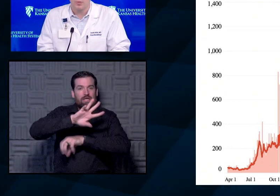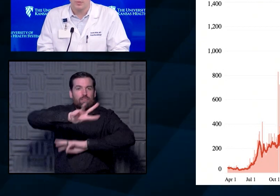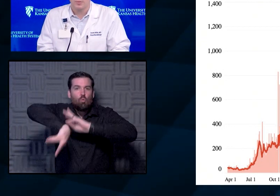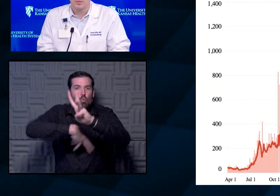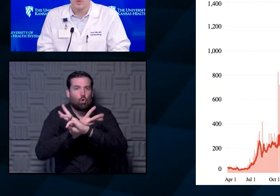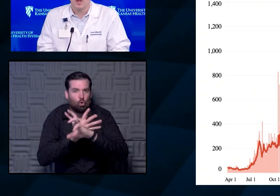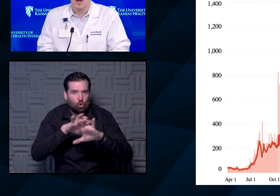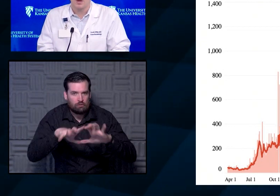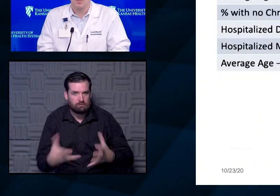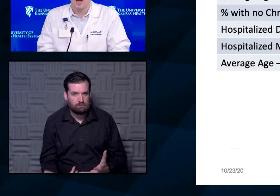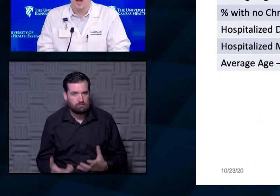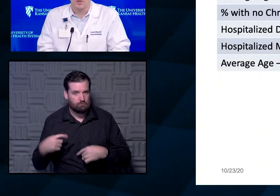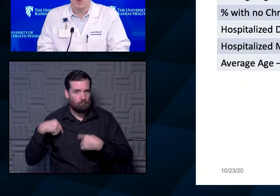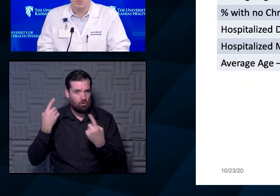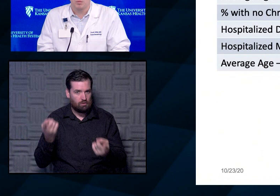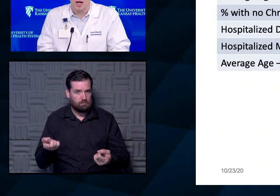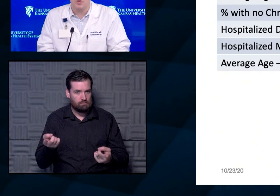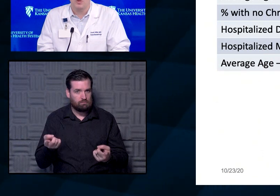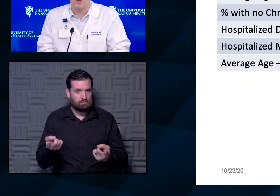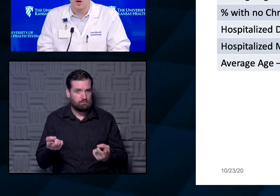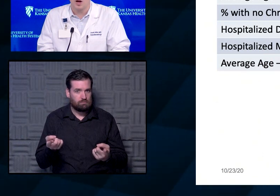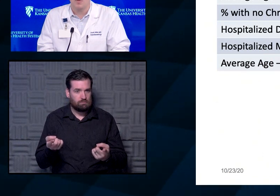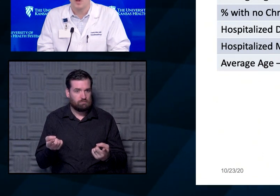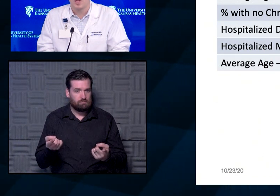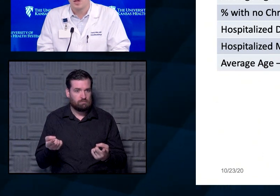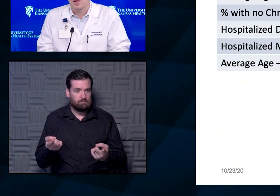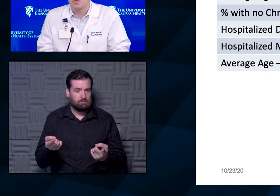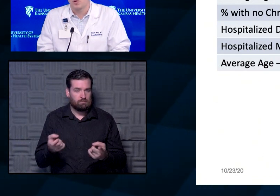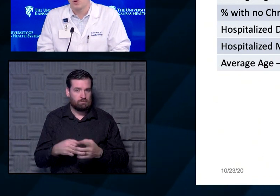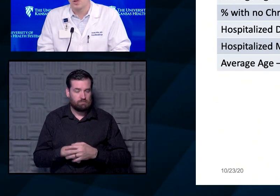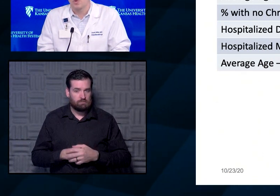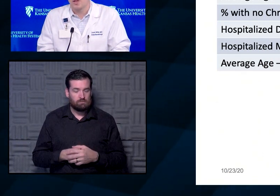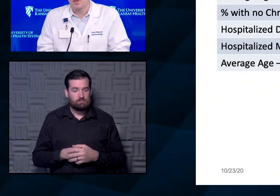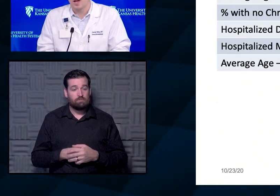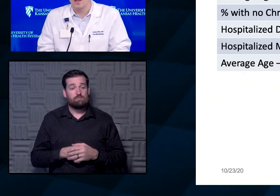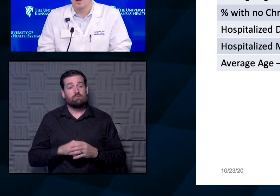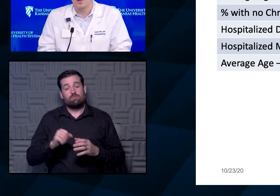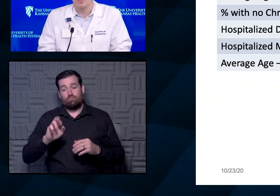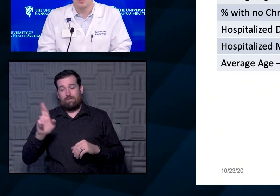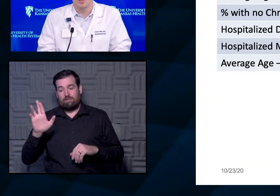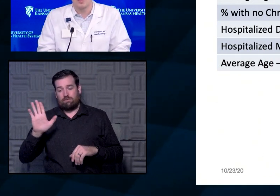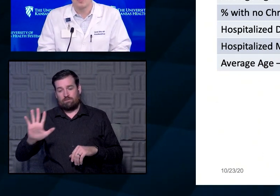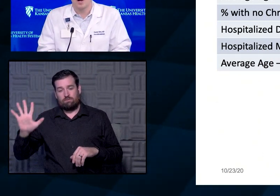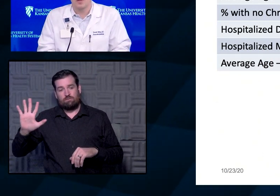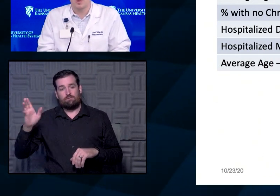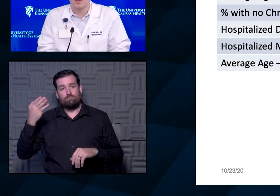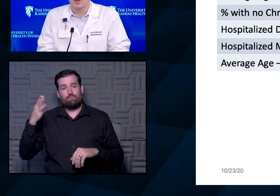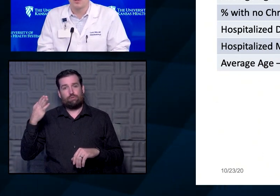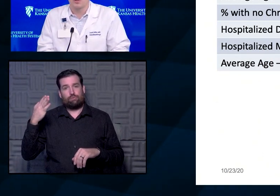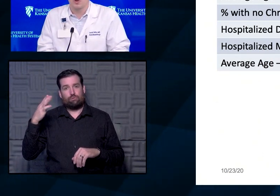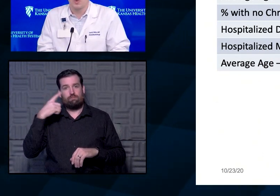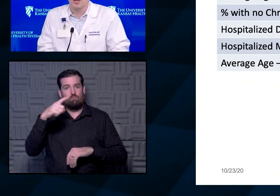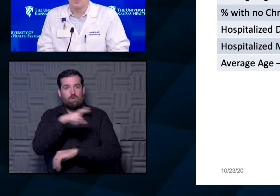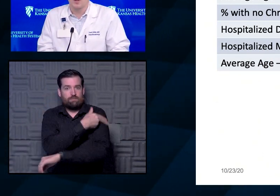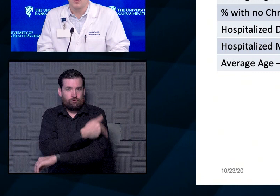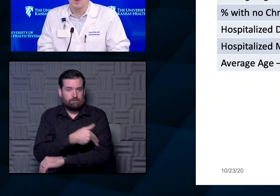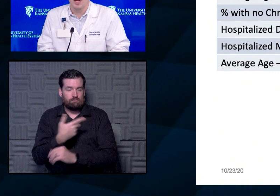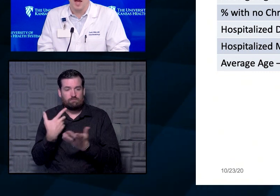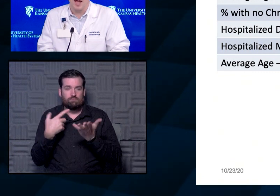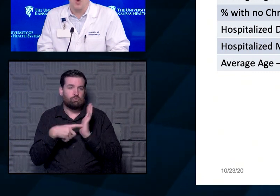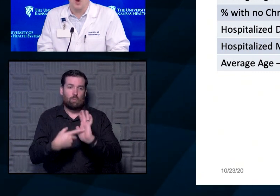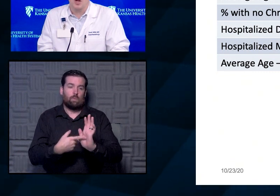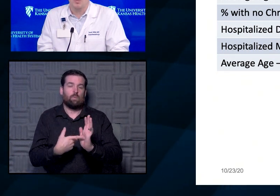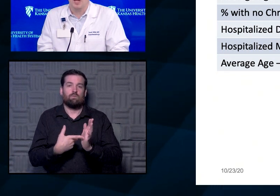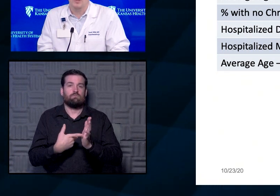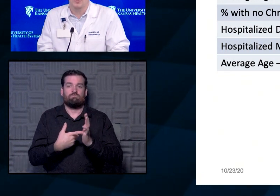so far. And that's not too far off. Of course, on the right side, the blue lines for hospitalizations show that we continue to